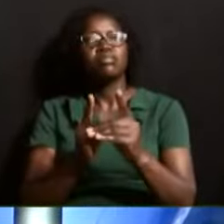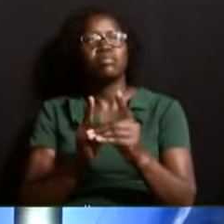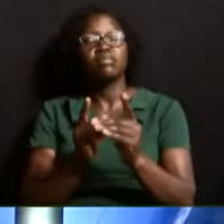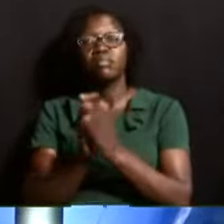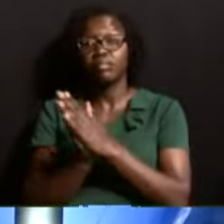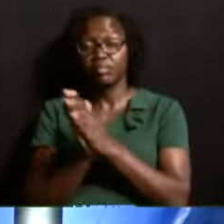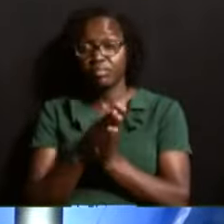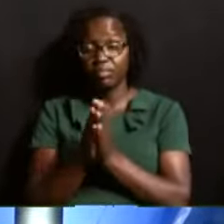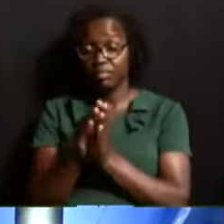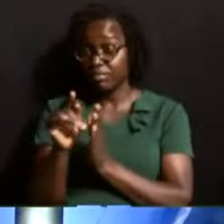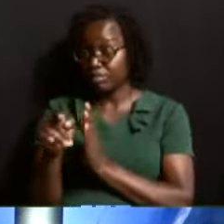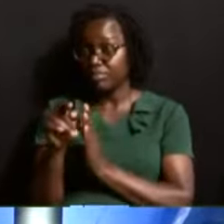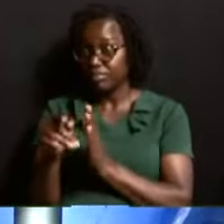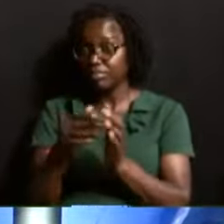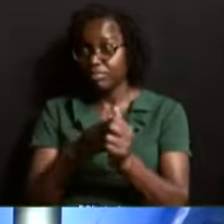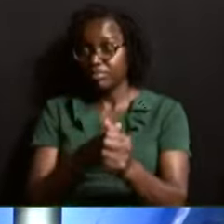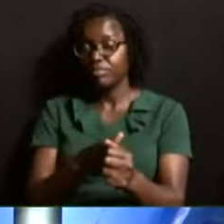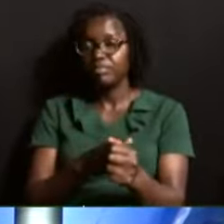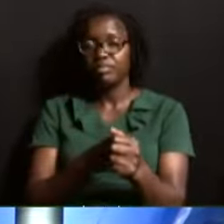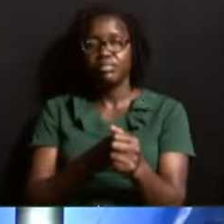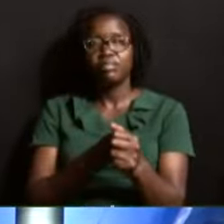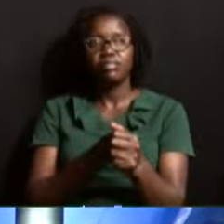story are being led.